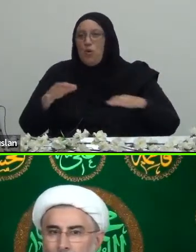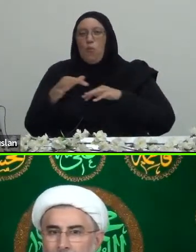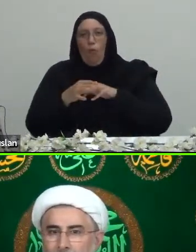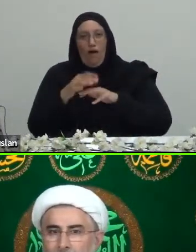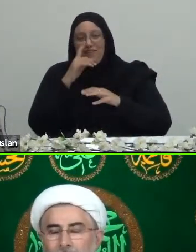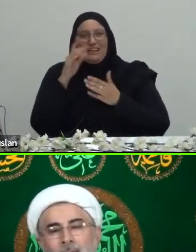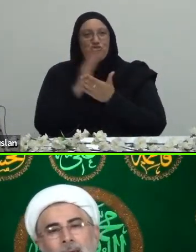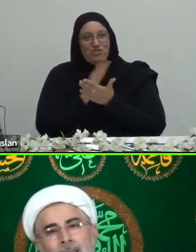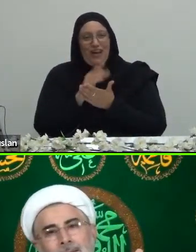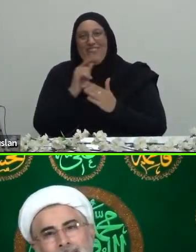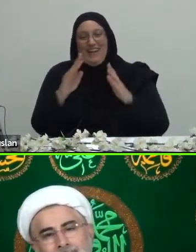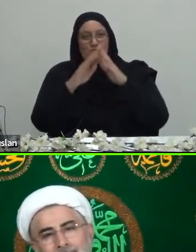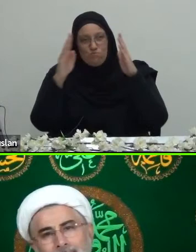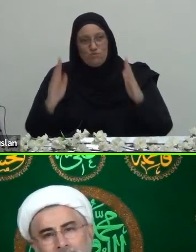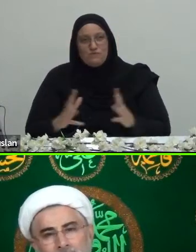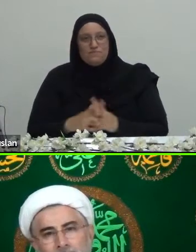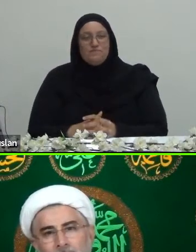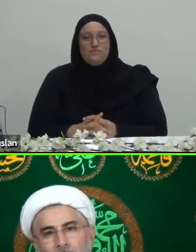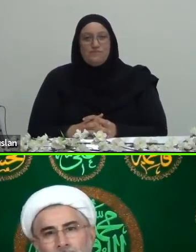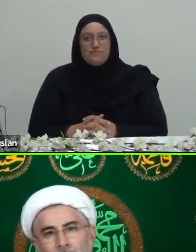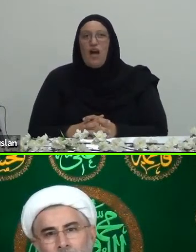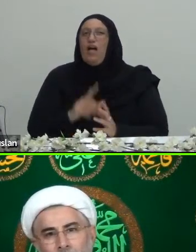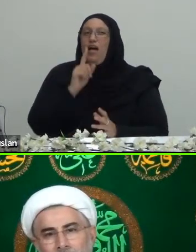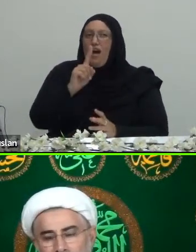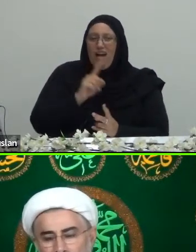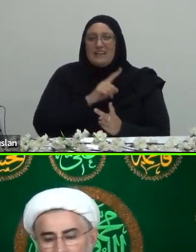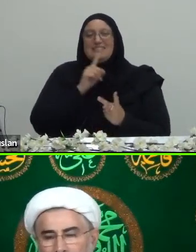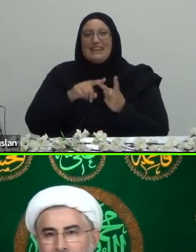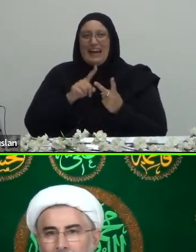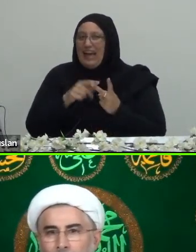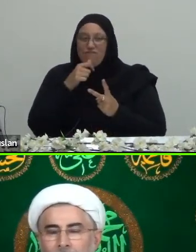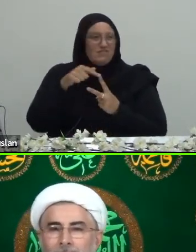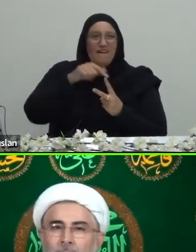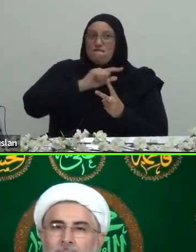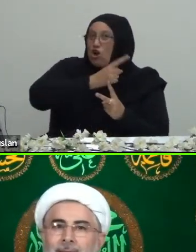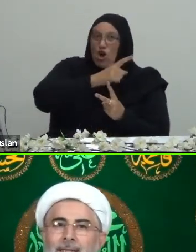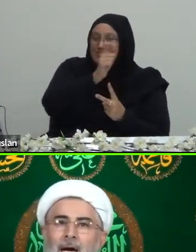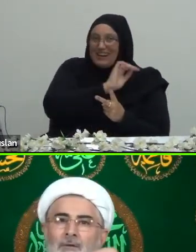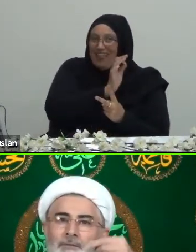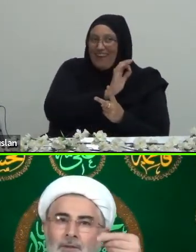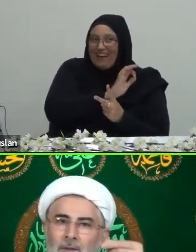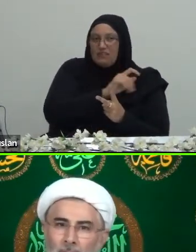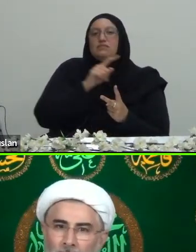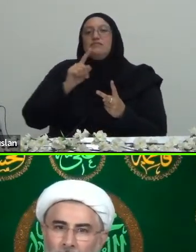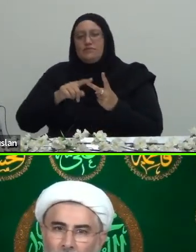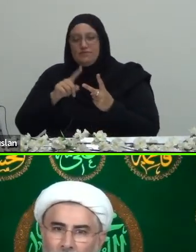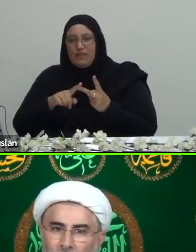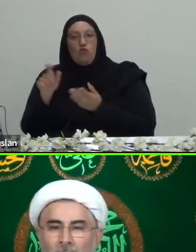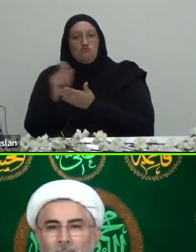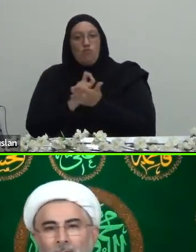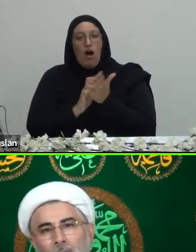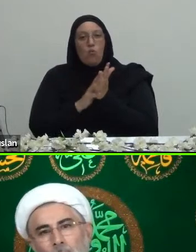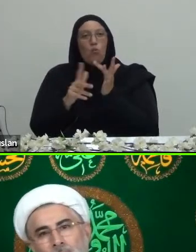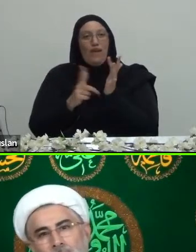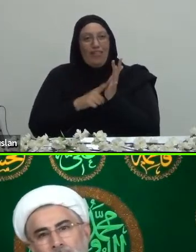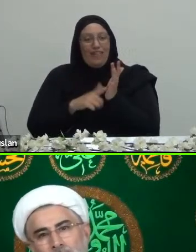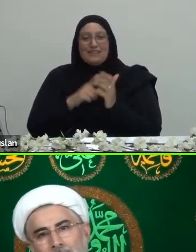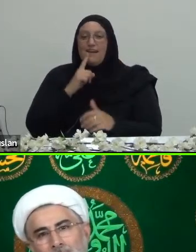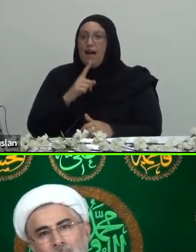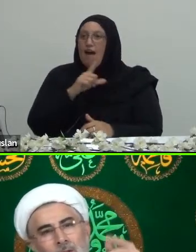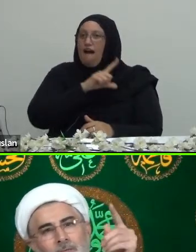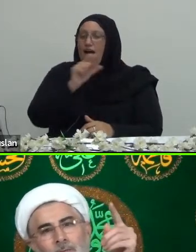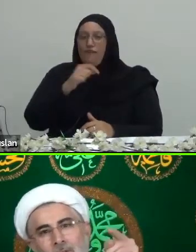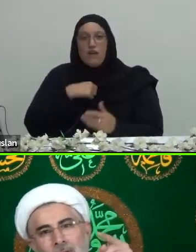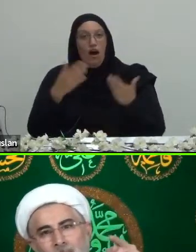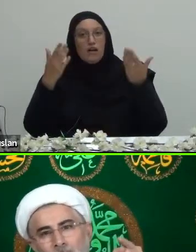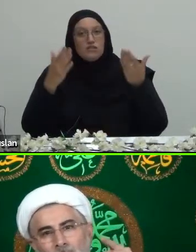is one step. The second step, if I don't do this, I write a will and I say that after my death, I wish this